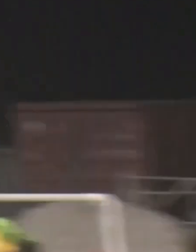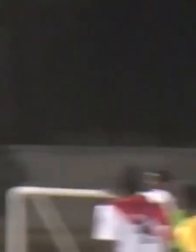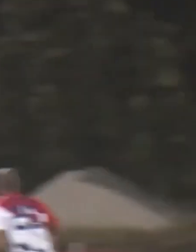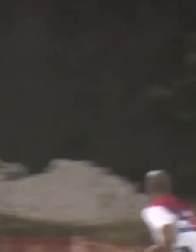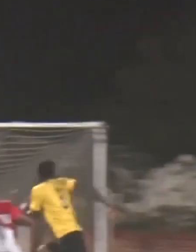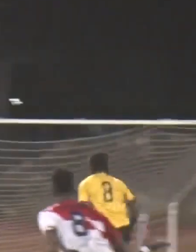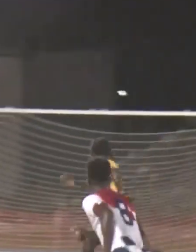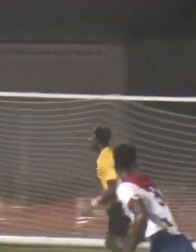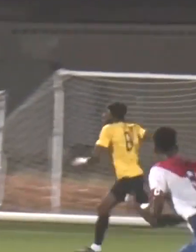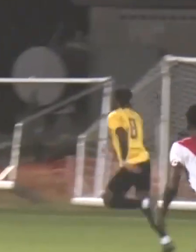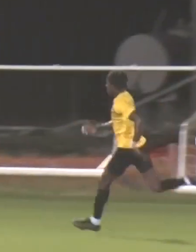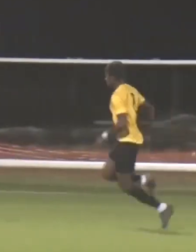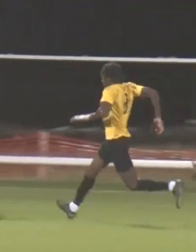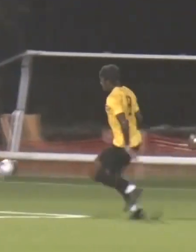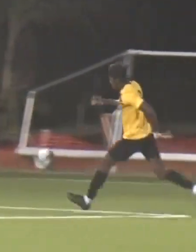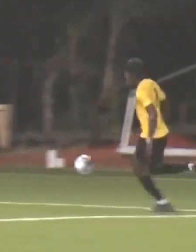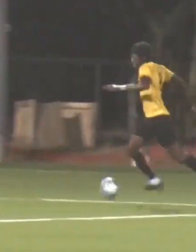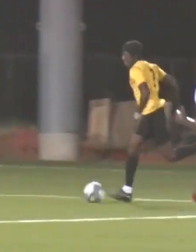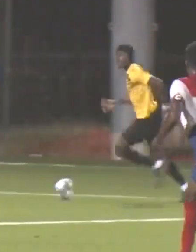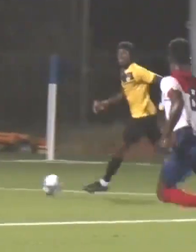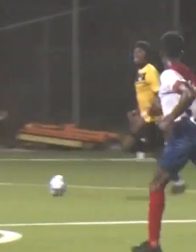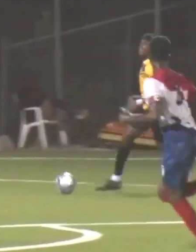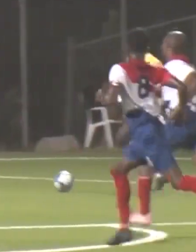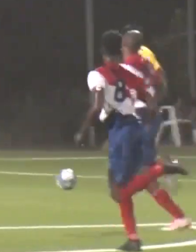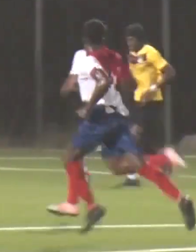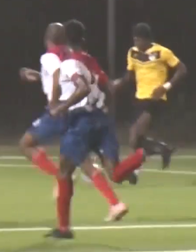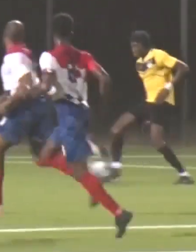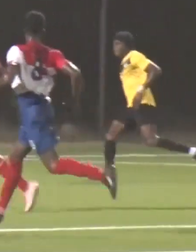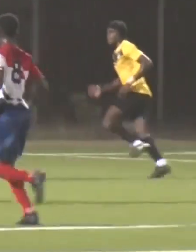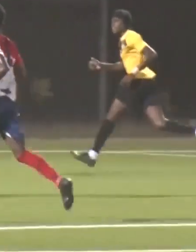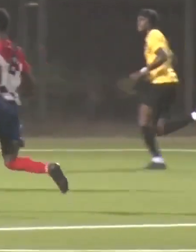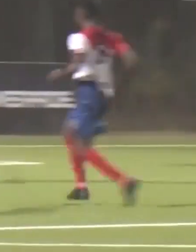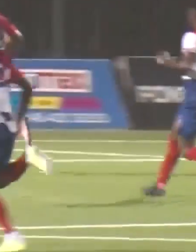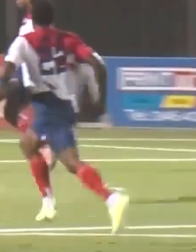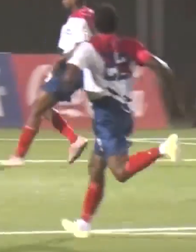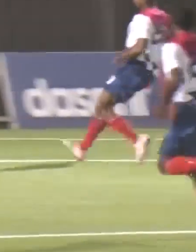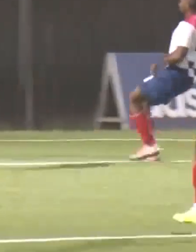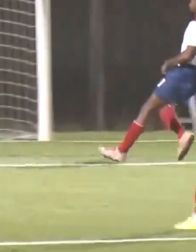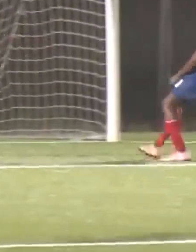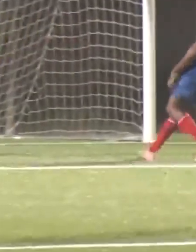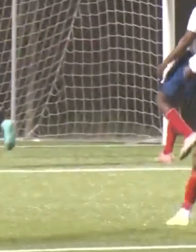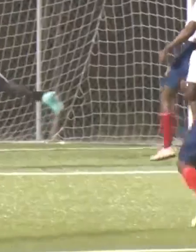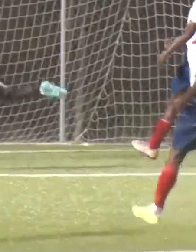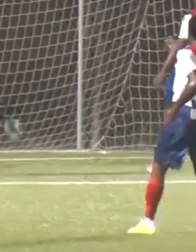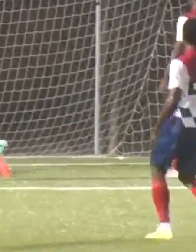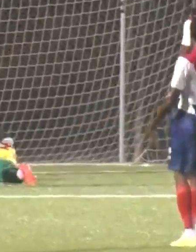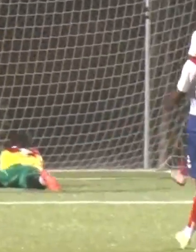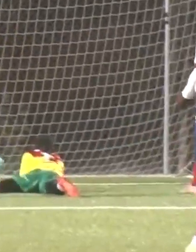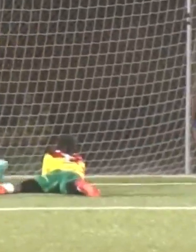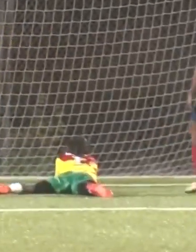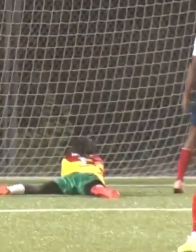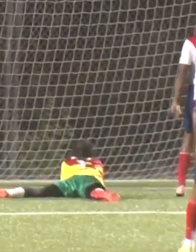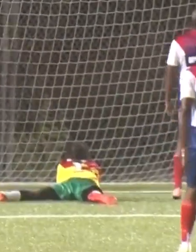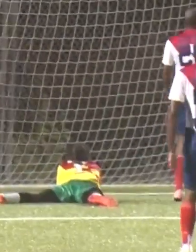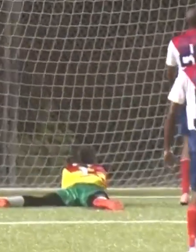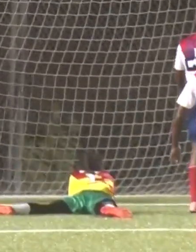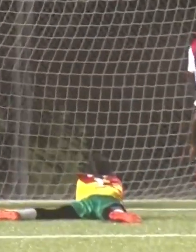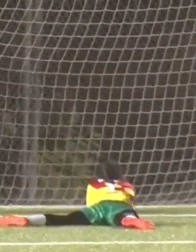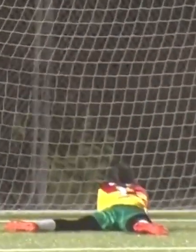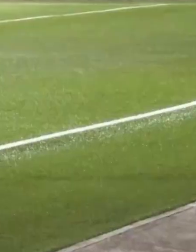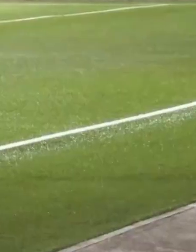14th minute. Blackbirds in behind the defense. Rivaldo Messiah side-footed through the keeper's legs.